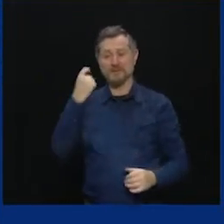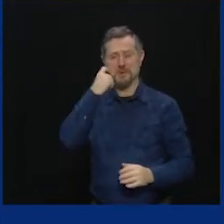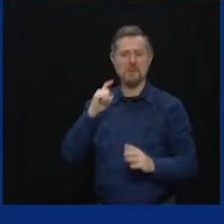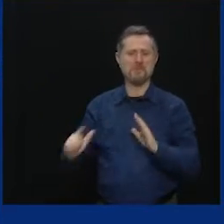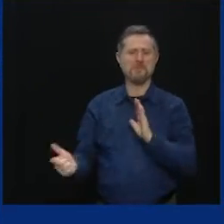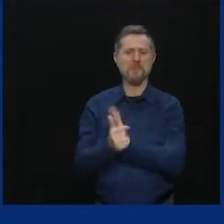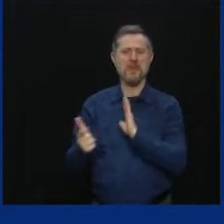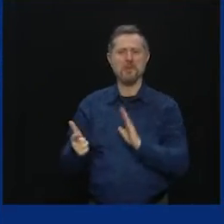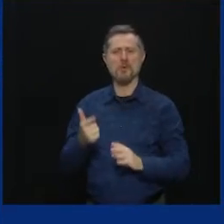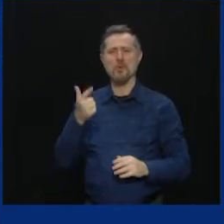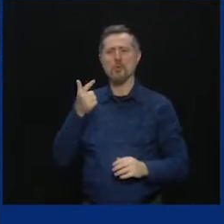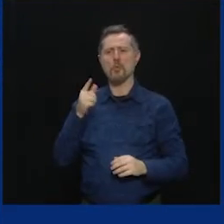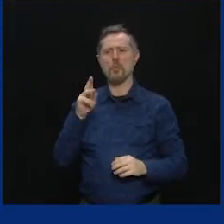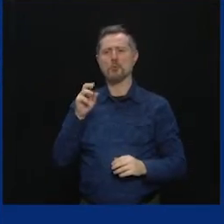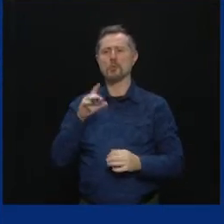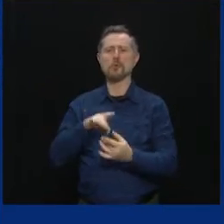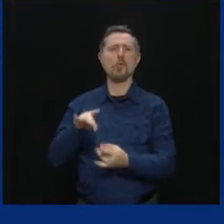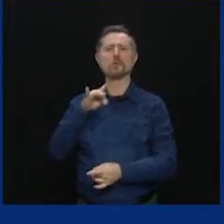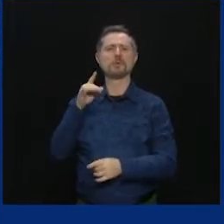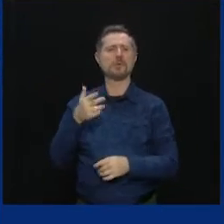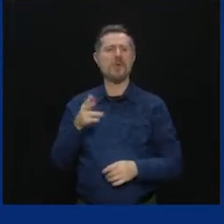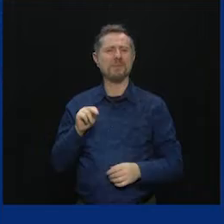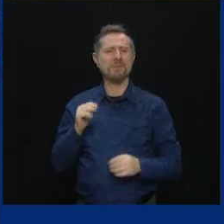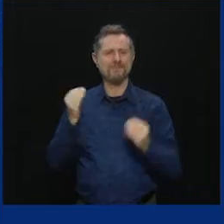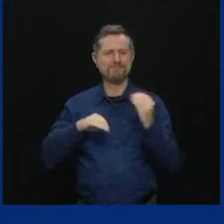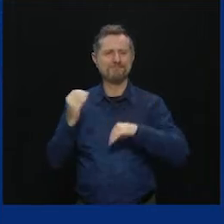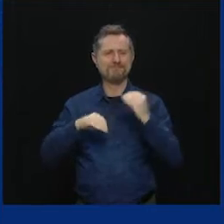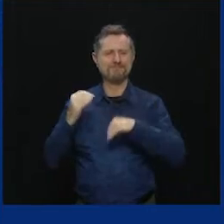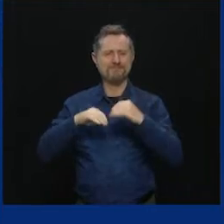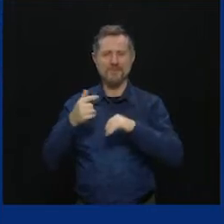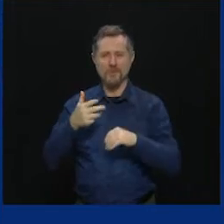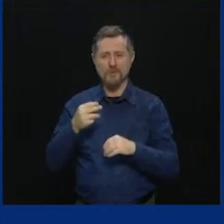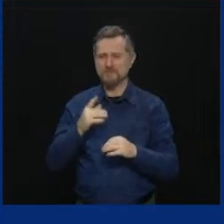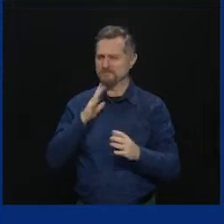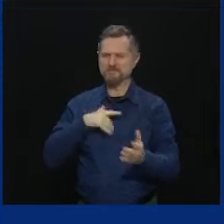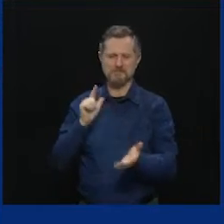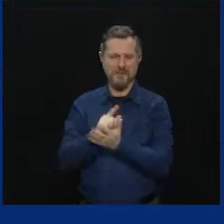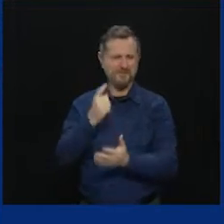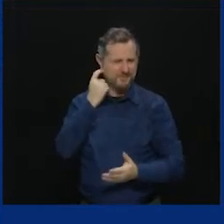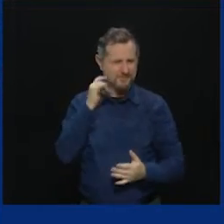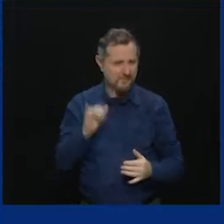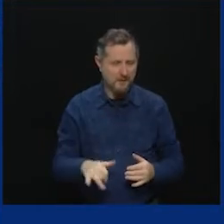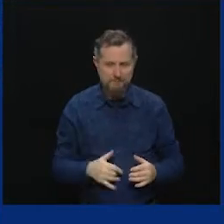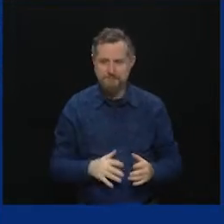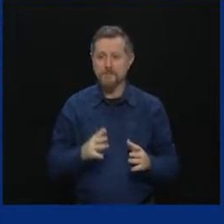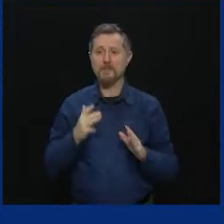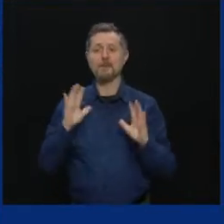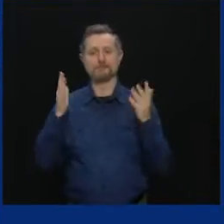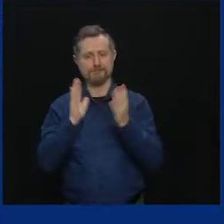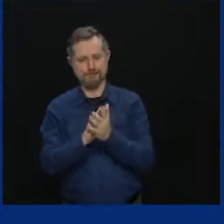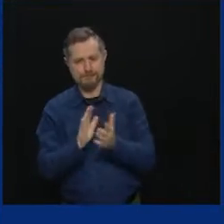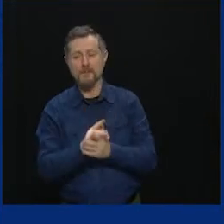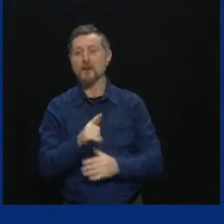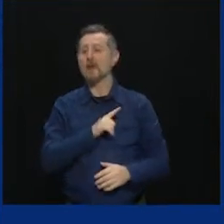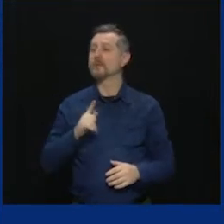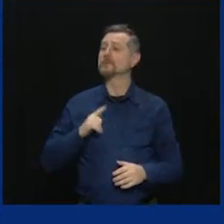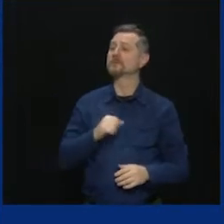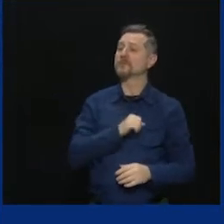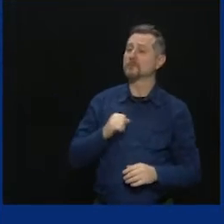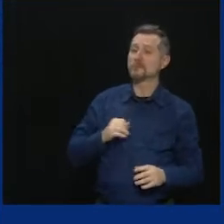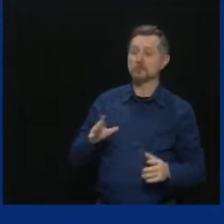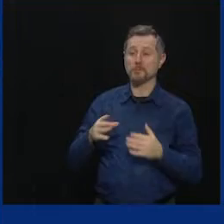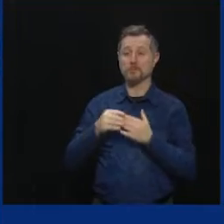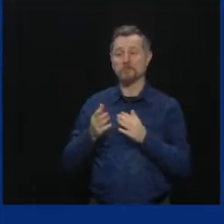ago. That banned them and said, the legislature, the Senate, led by our majority leader,